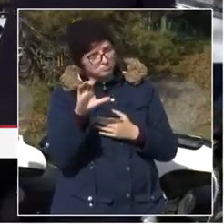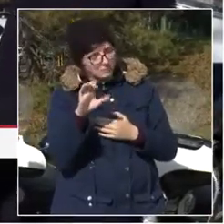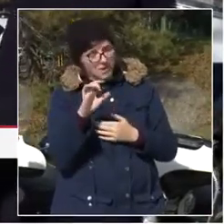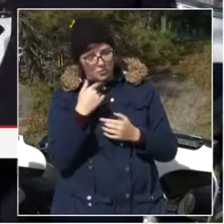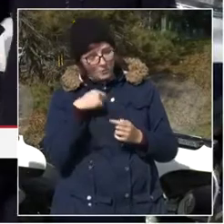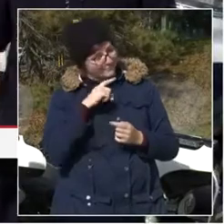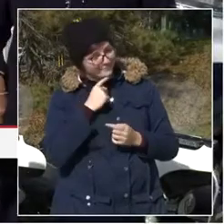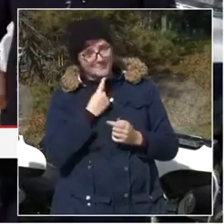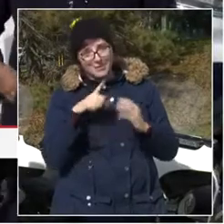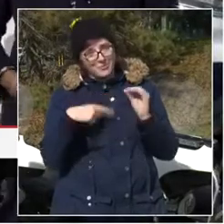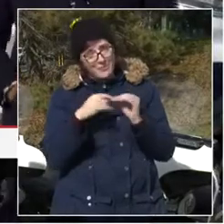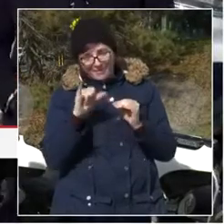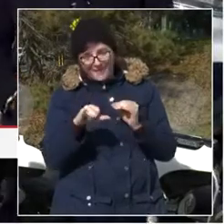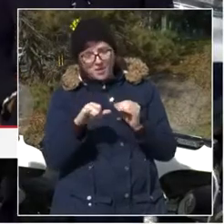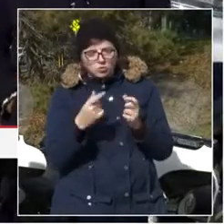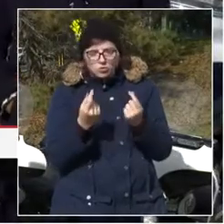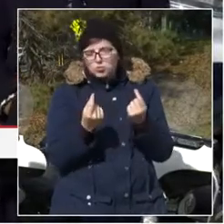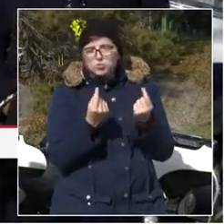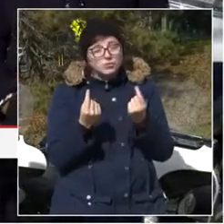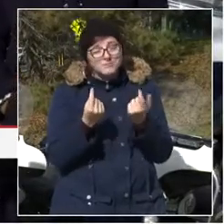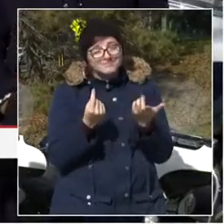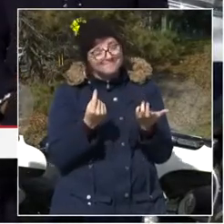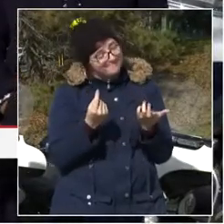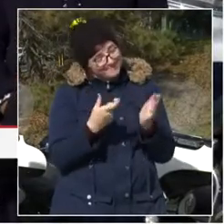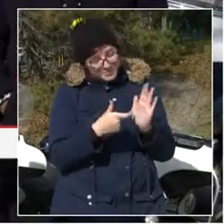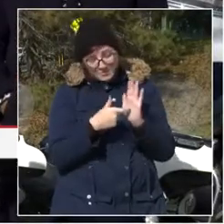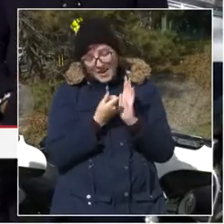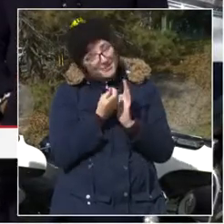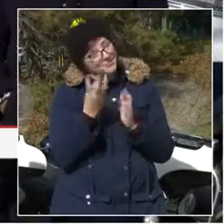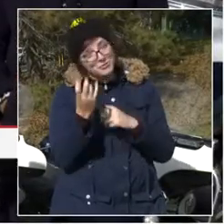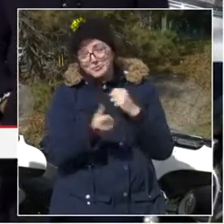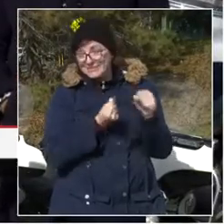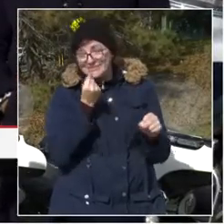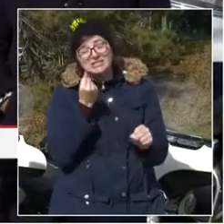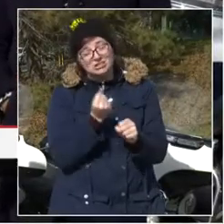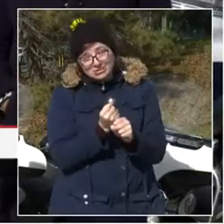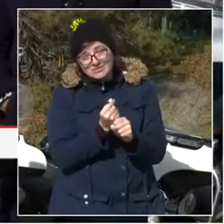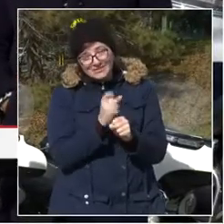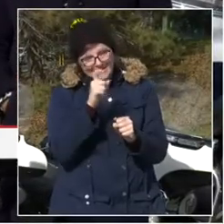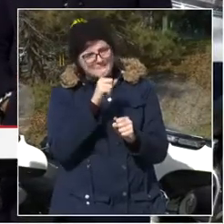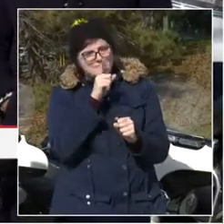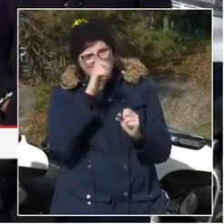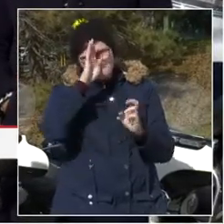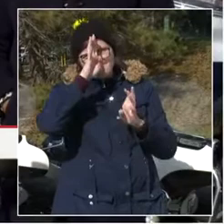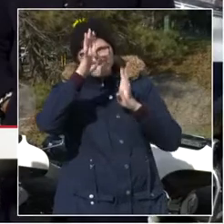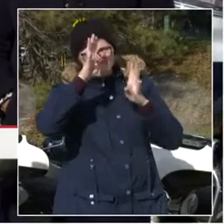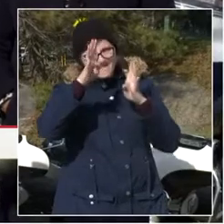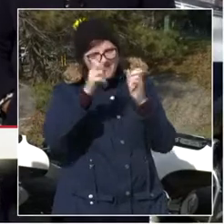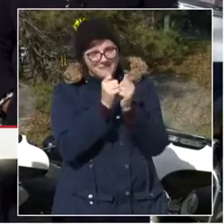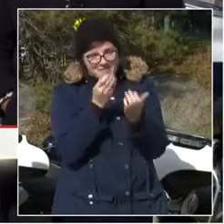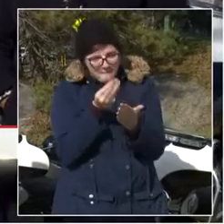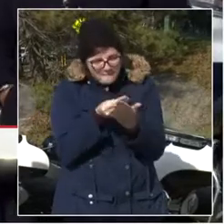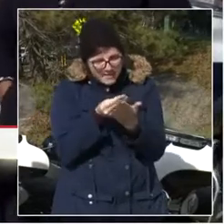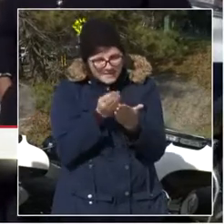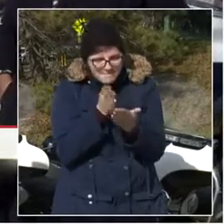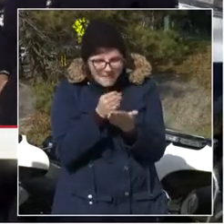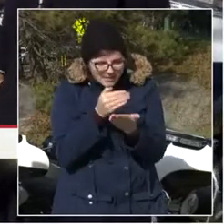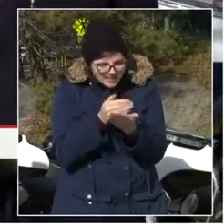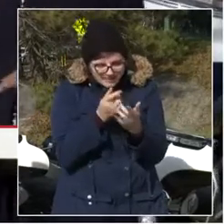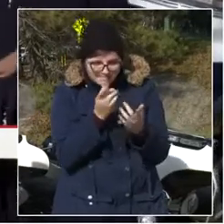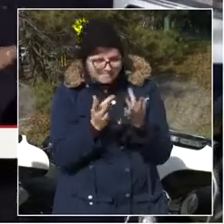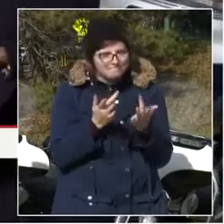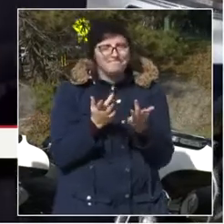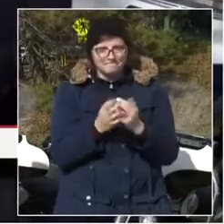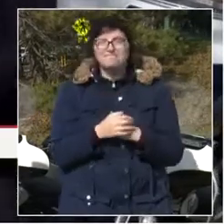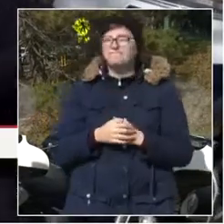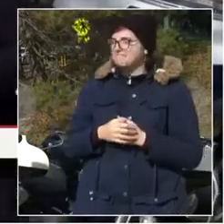to do that, we're going to have to take several years and be very creative with all the funding sources. Thank